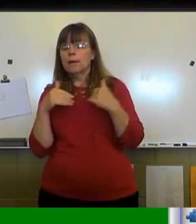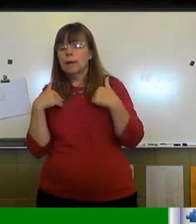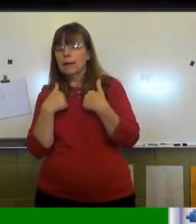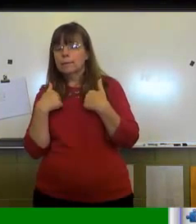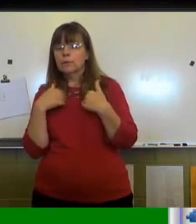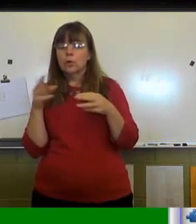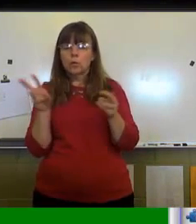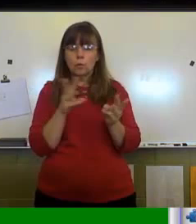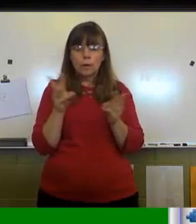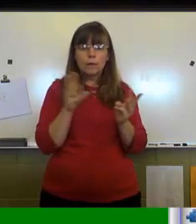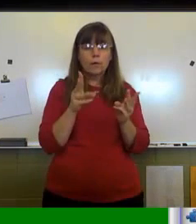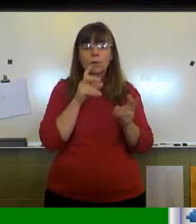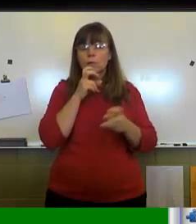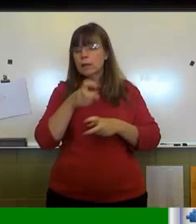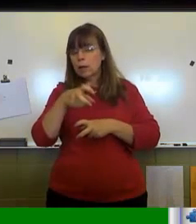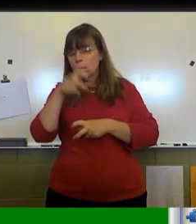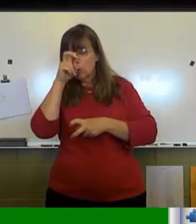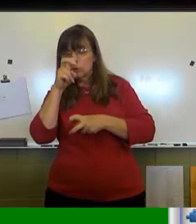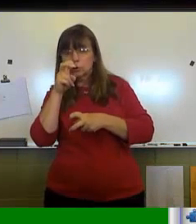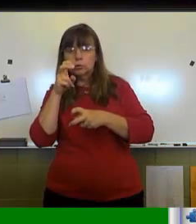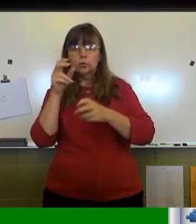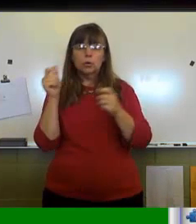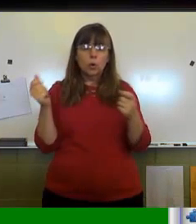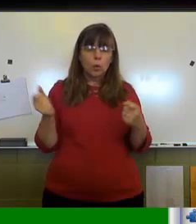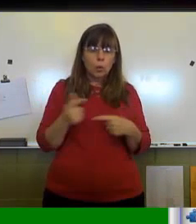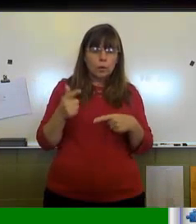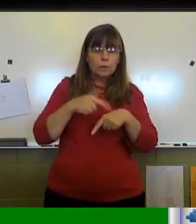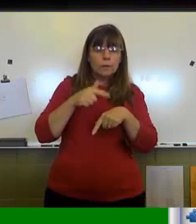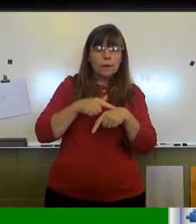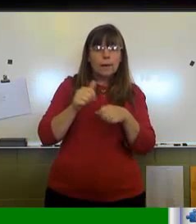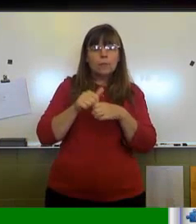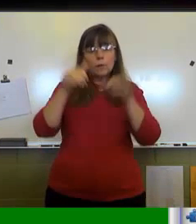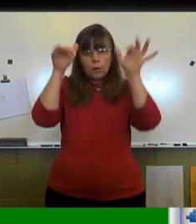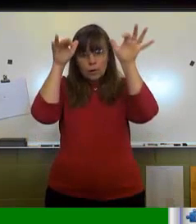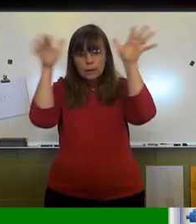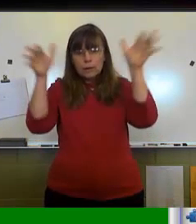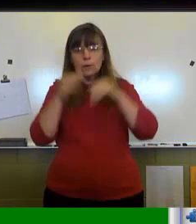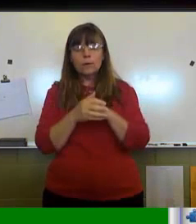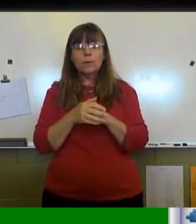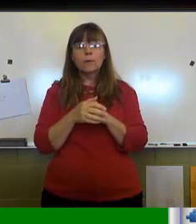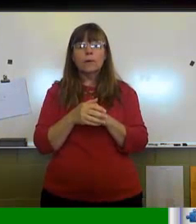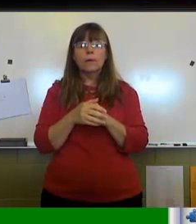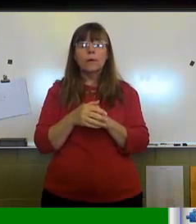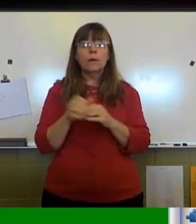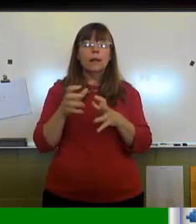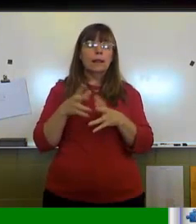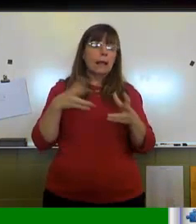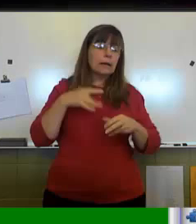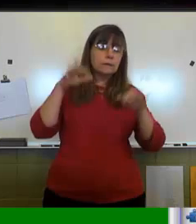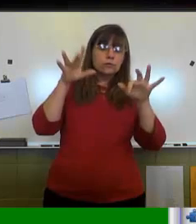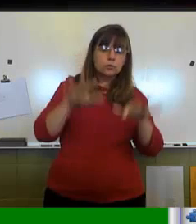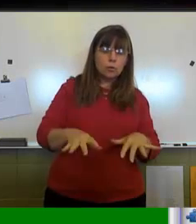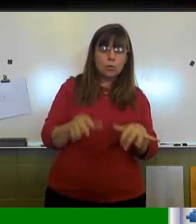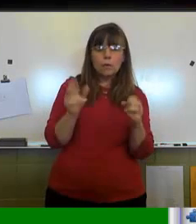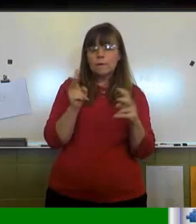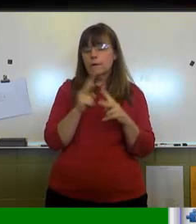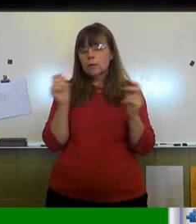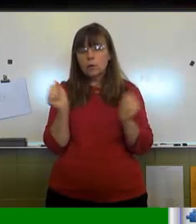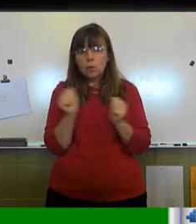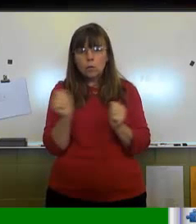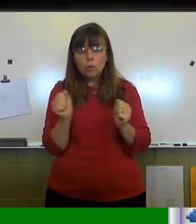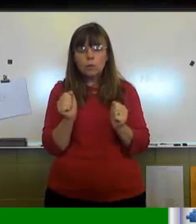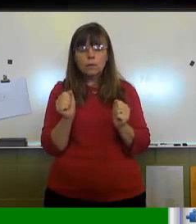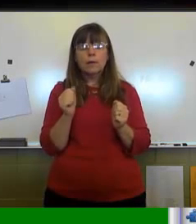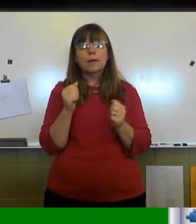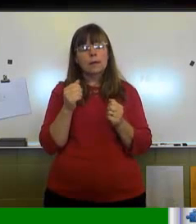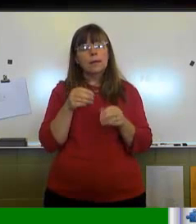the weather, if we have a really hard winter, let's just with our deer in the area, if we have a lot of snow and it's very cold,